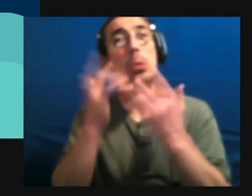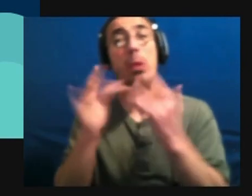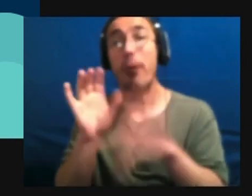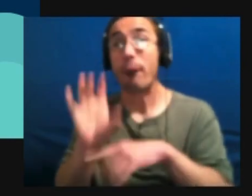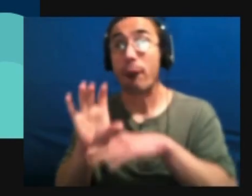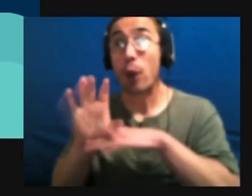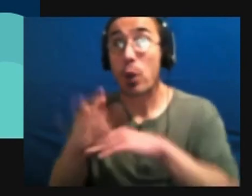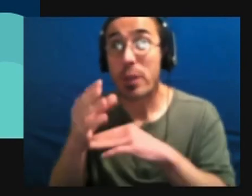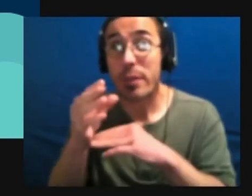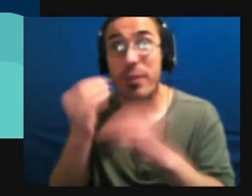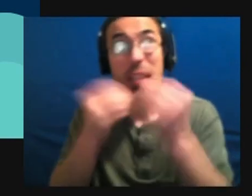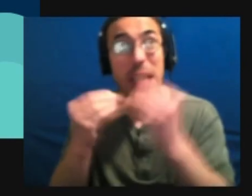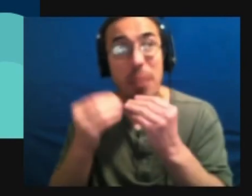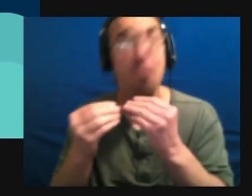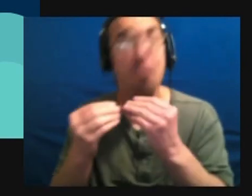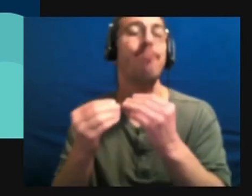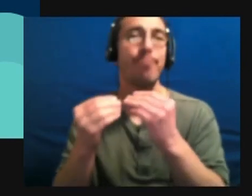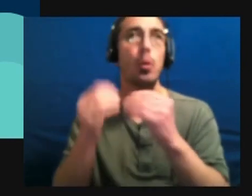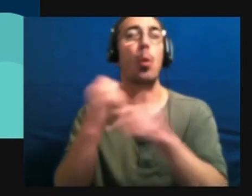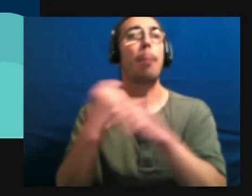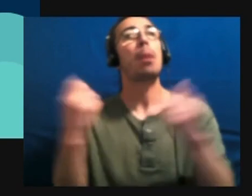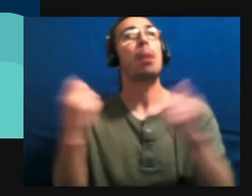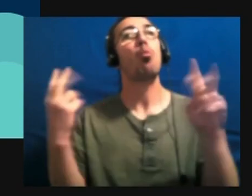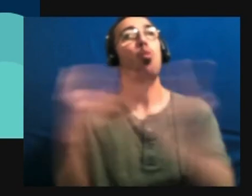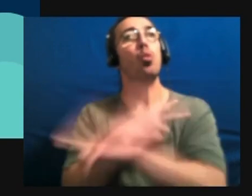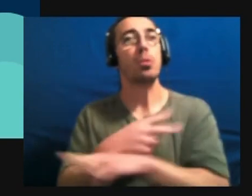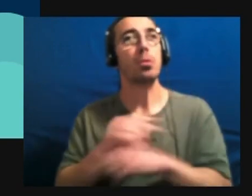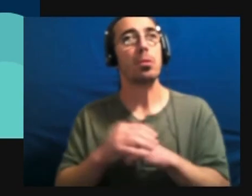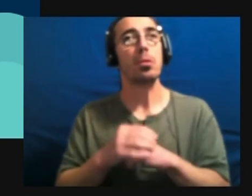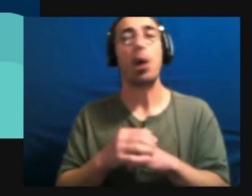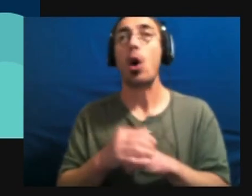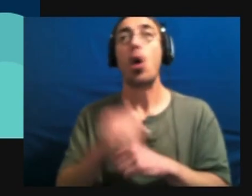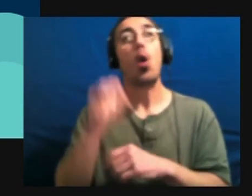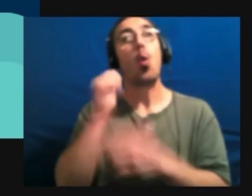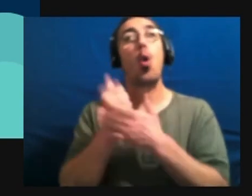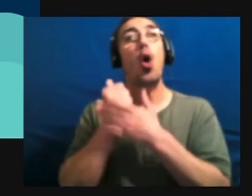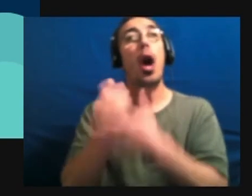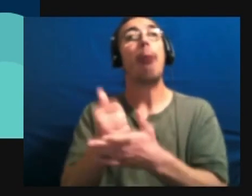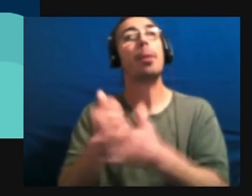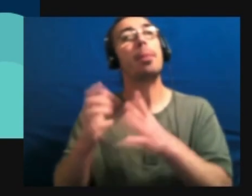them worse, not help them expand their diet.